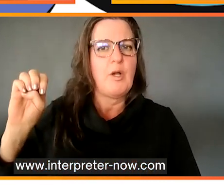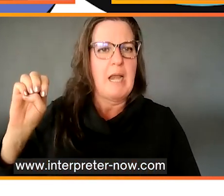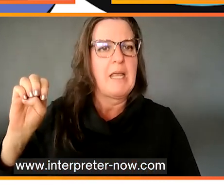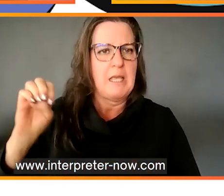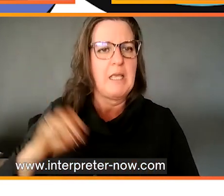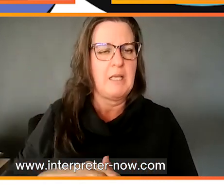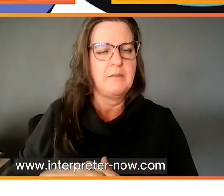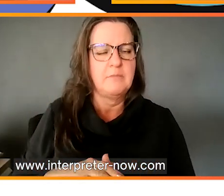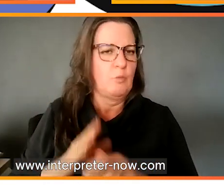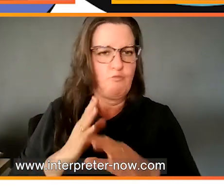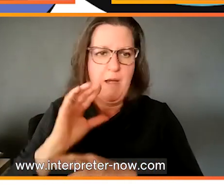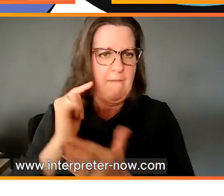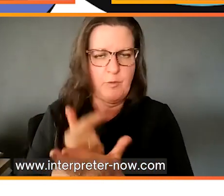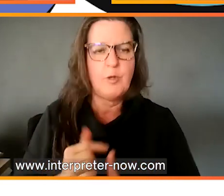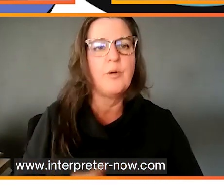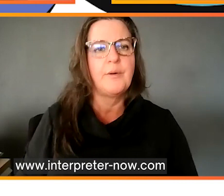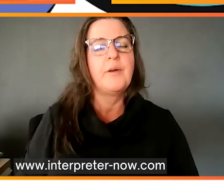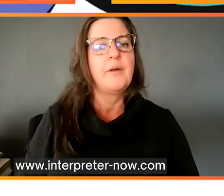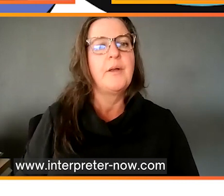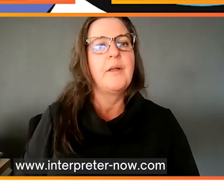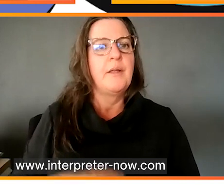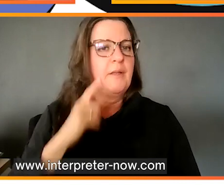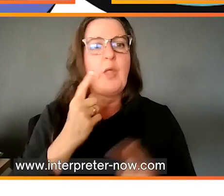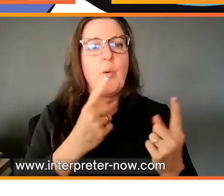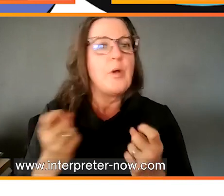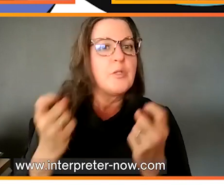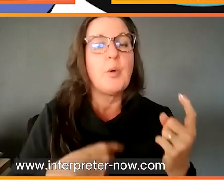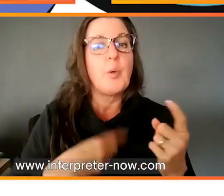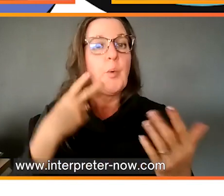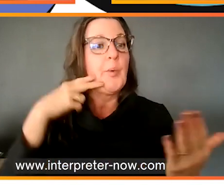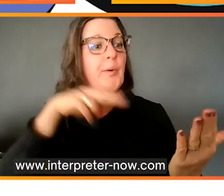1988. And I started as a customer service rep in the